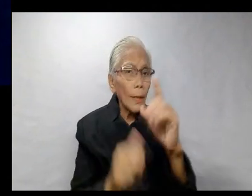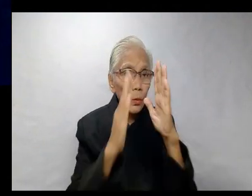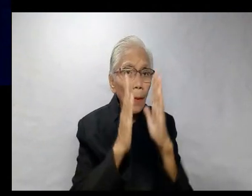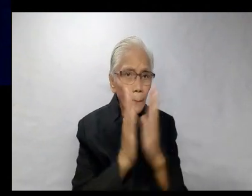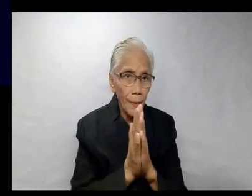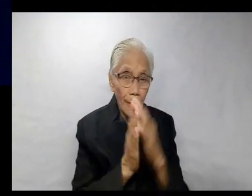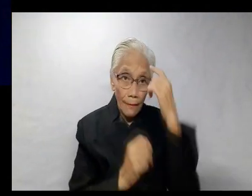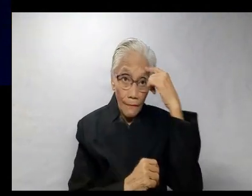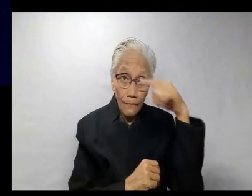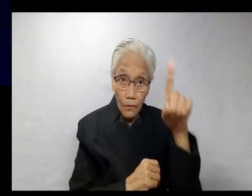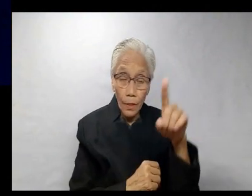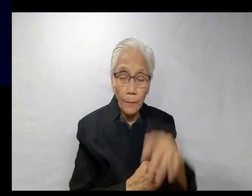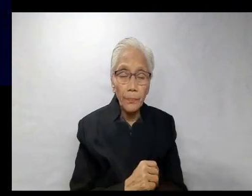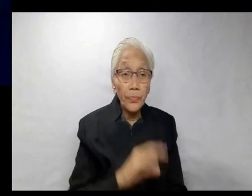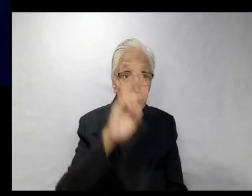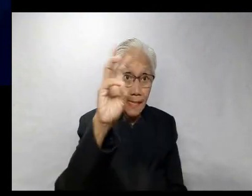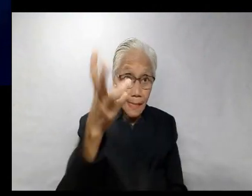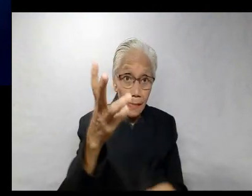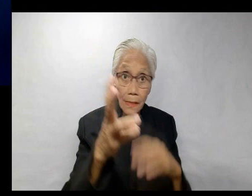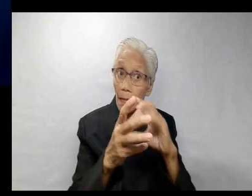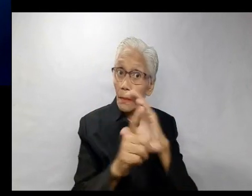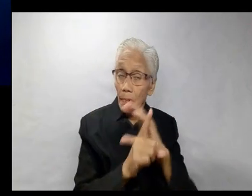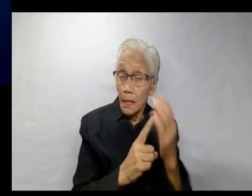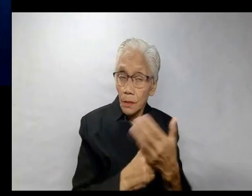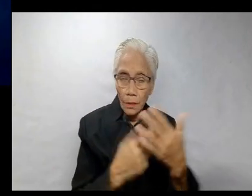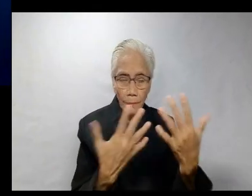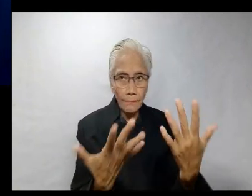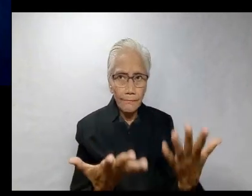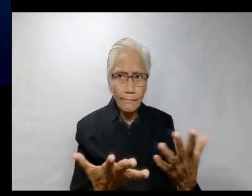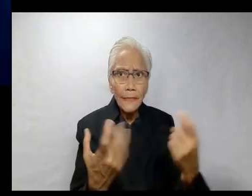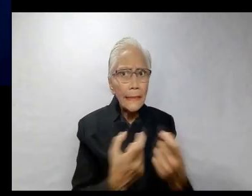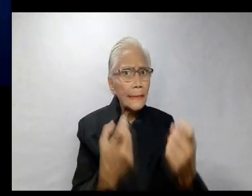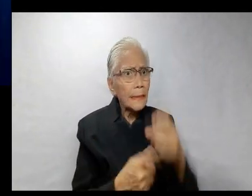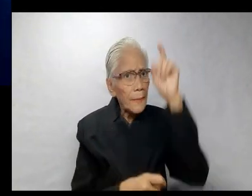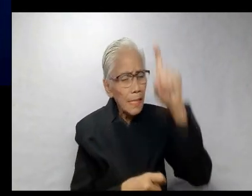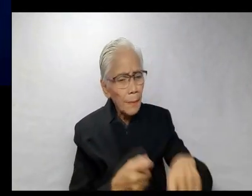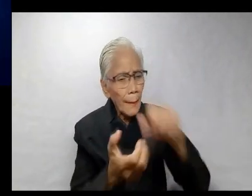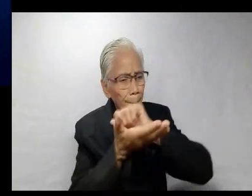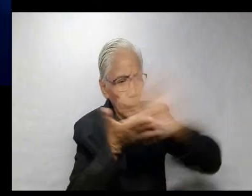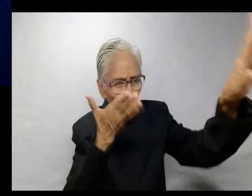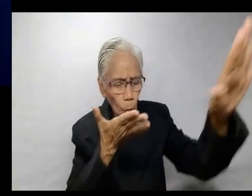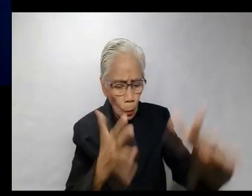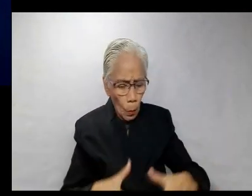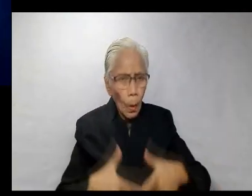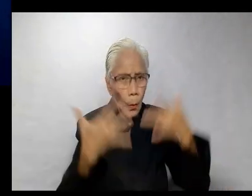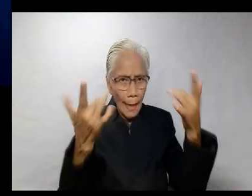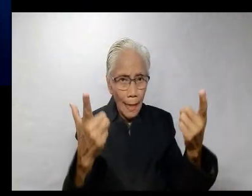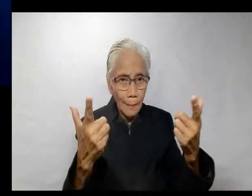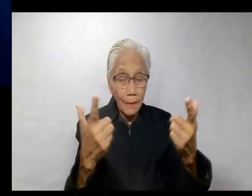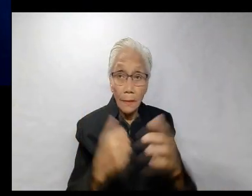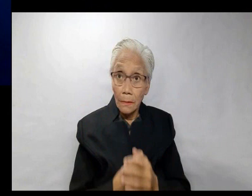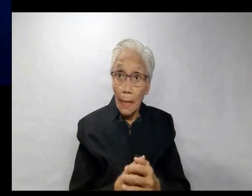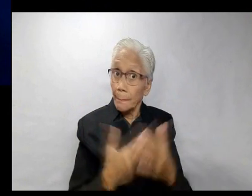we pray for. The sixth condition, sin must be pushed out of our